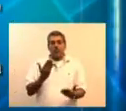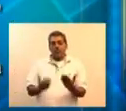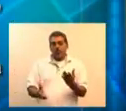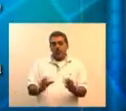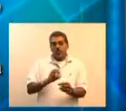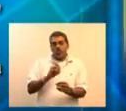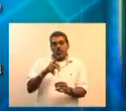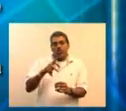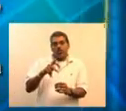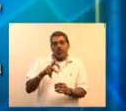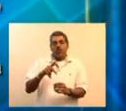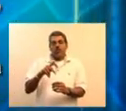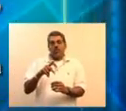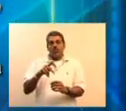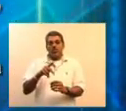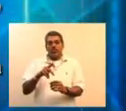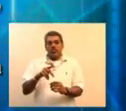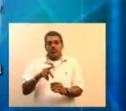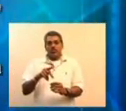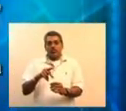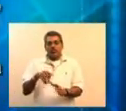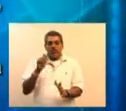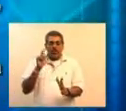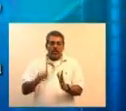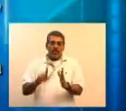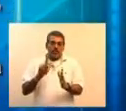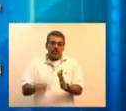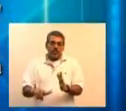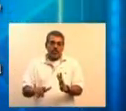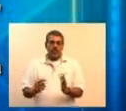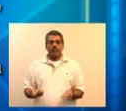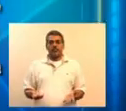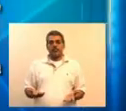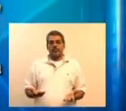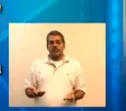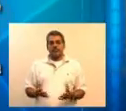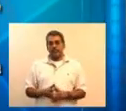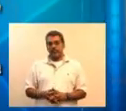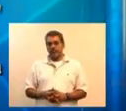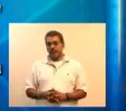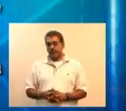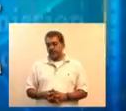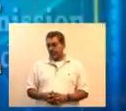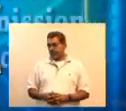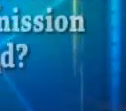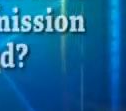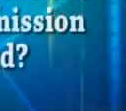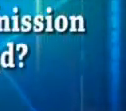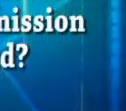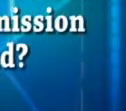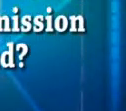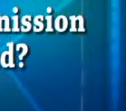Commission's Rules of Practice and Procedure or in the relevant legislation.